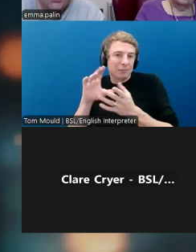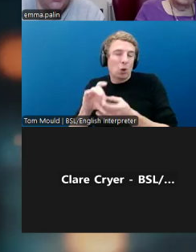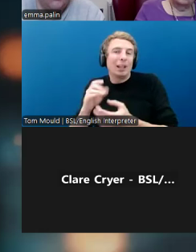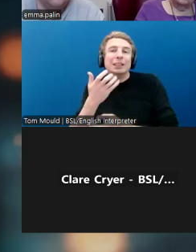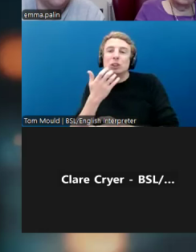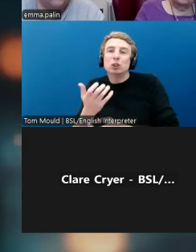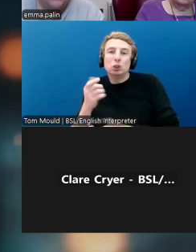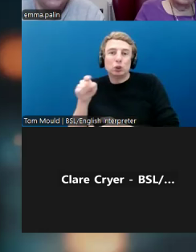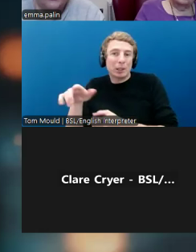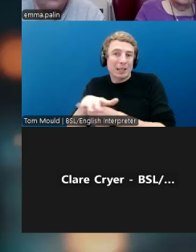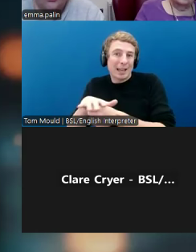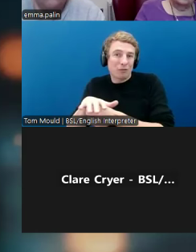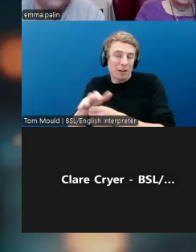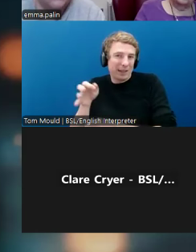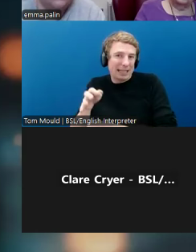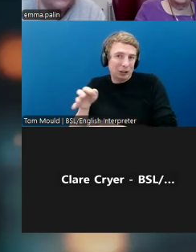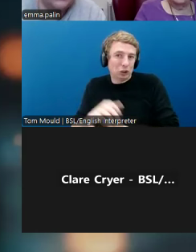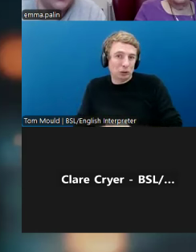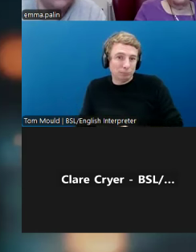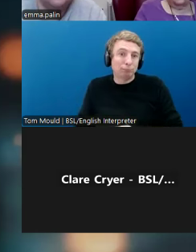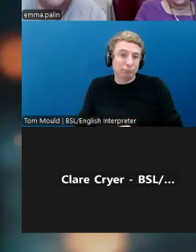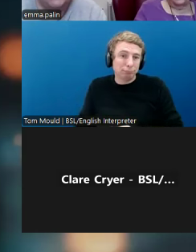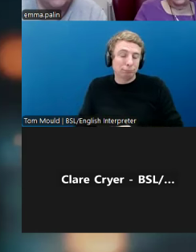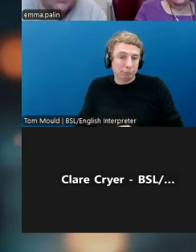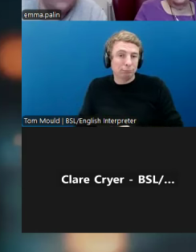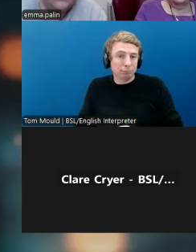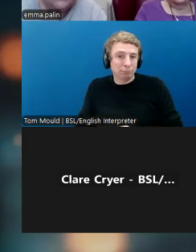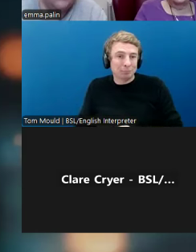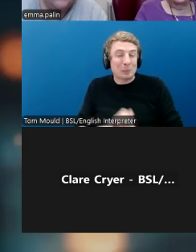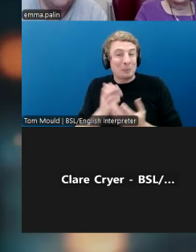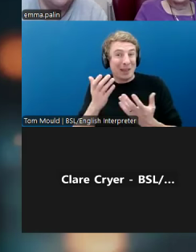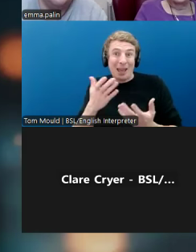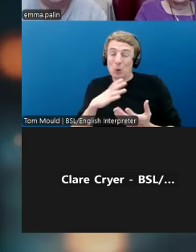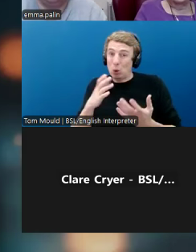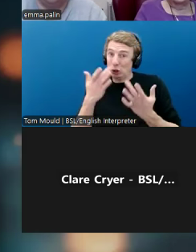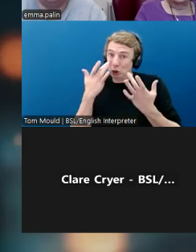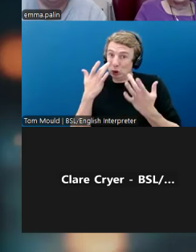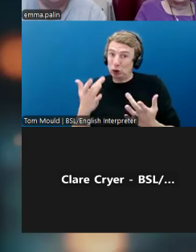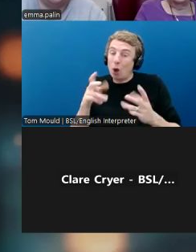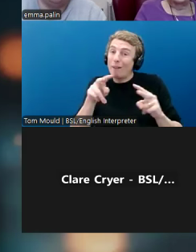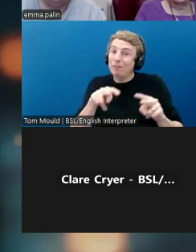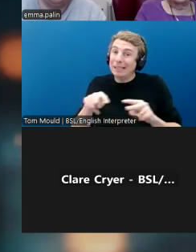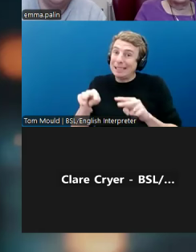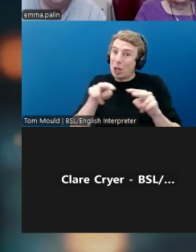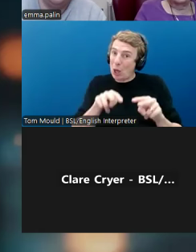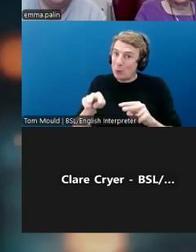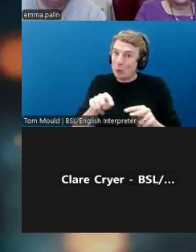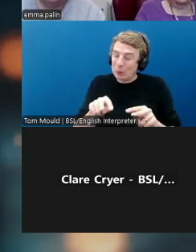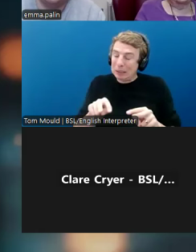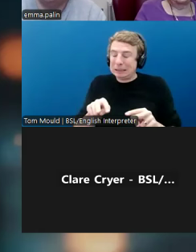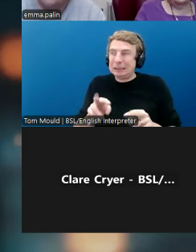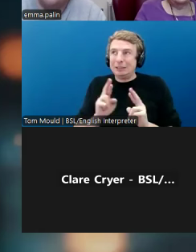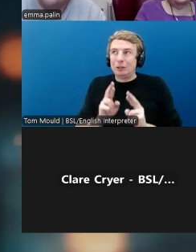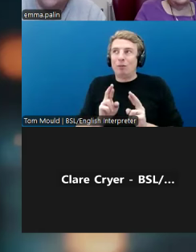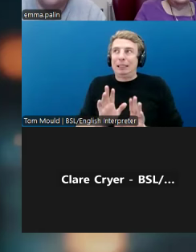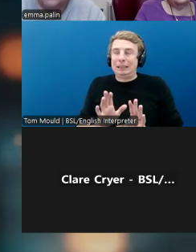village. So I'm going to, hopefully, with sound, play you a little video that is the moment that Alma was